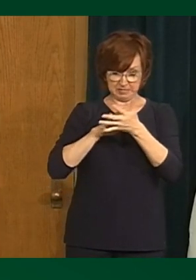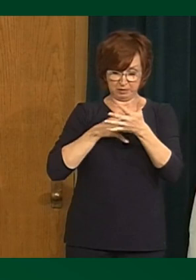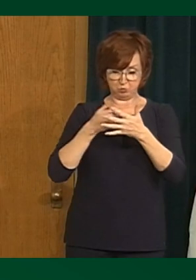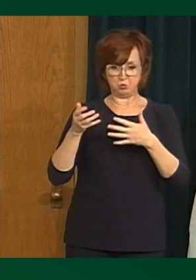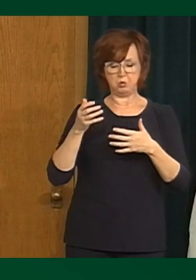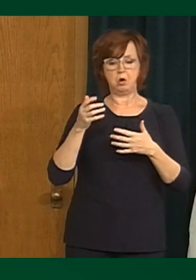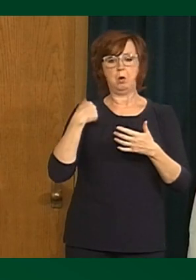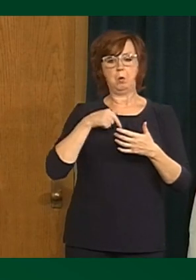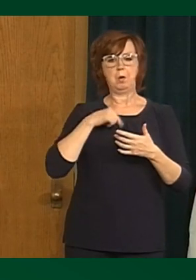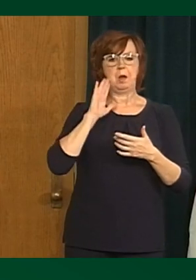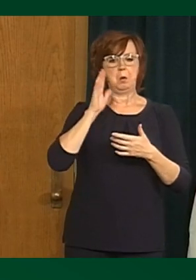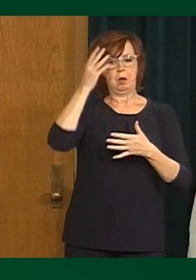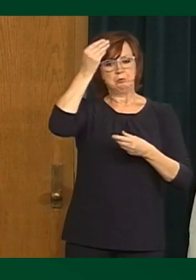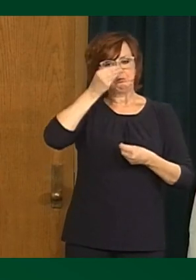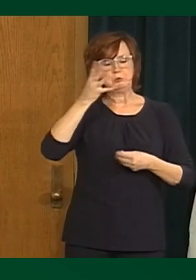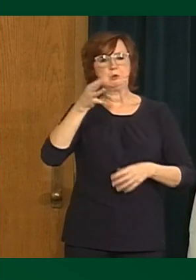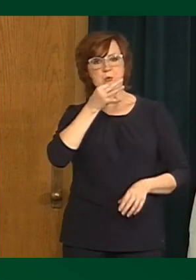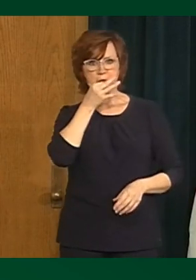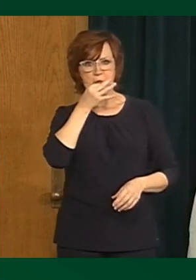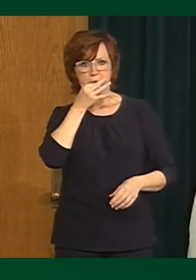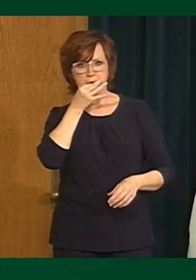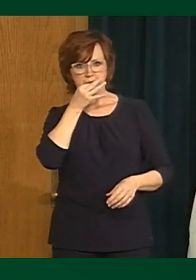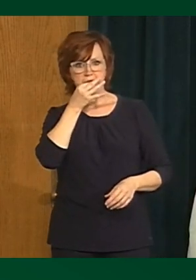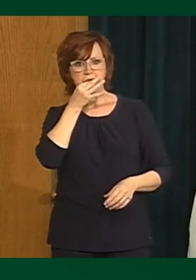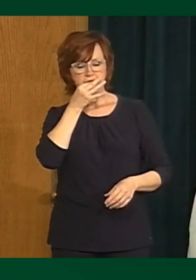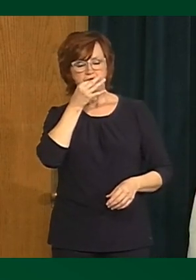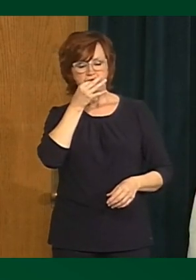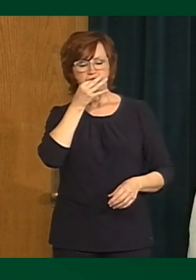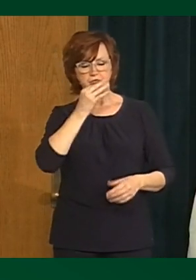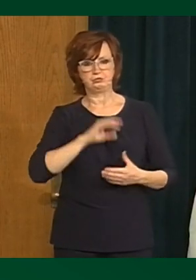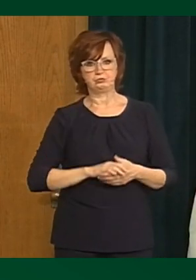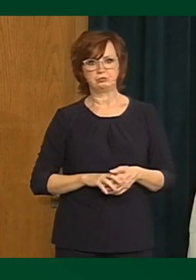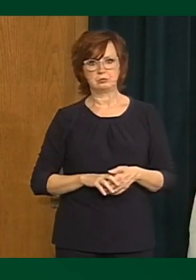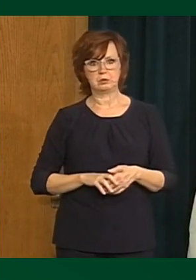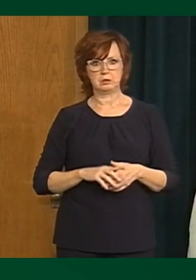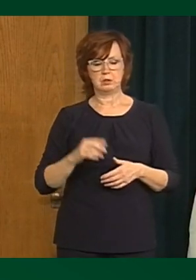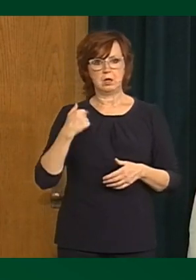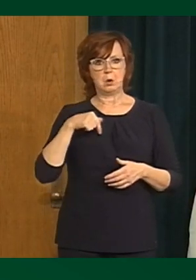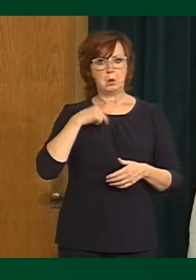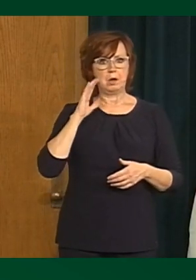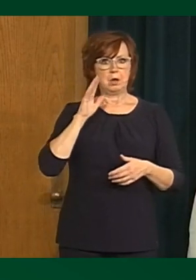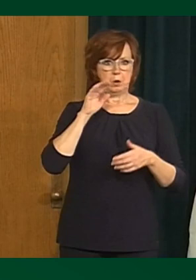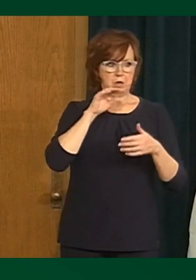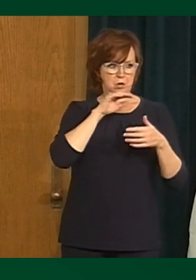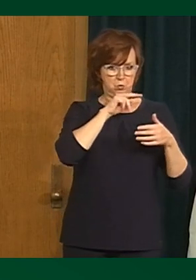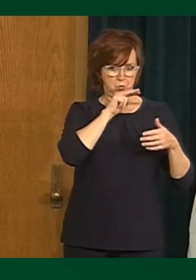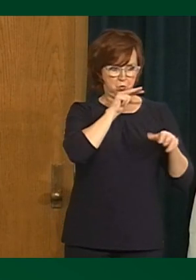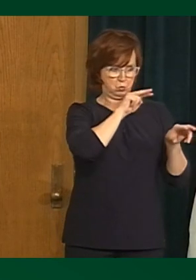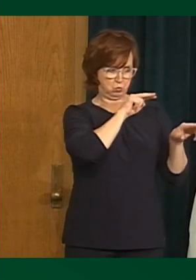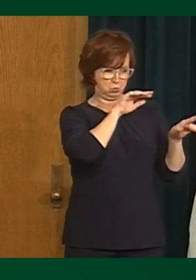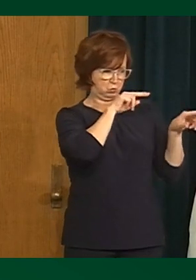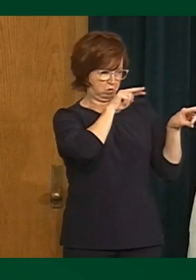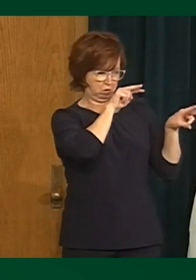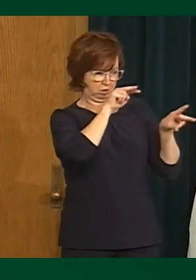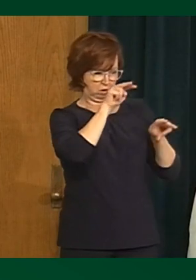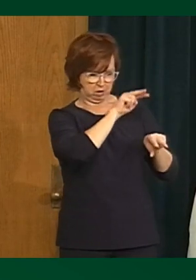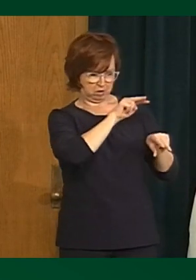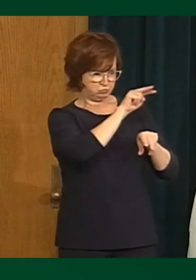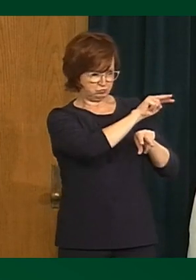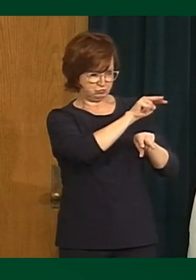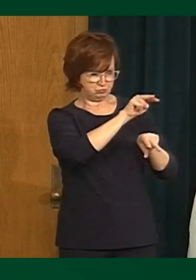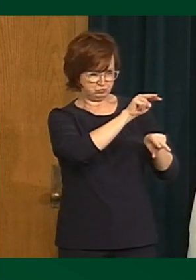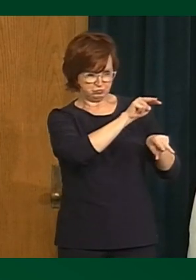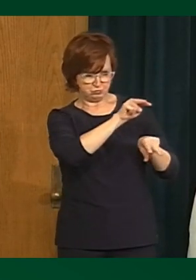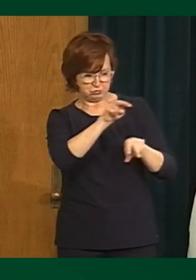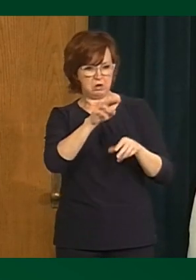for, and then we will watch the numbers in the weeks ahead, so that we are, able to adjust that target